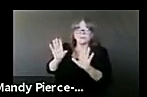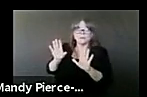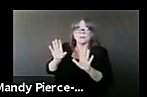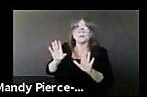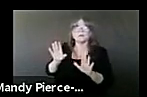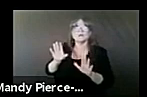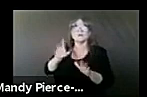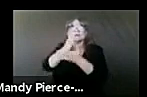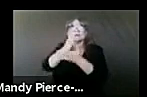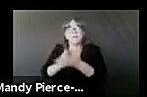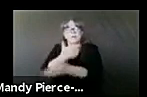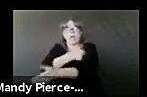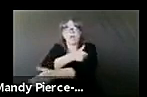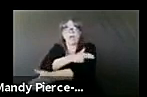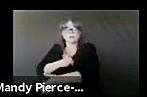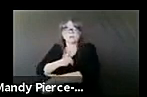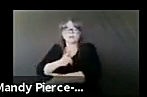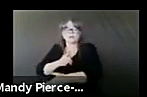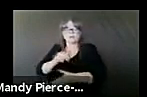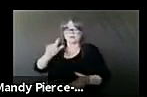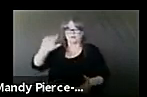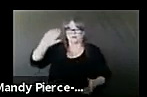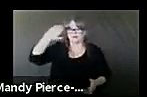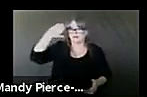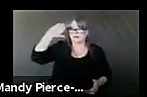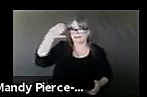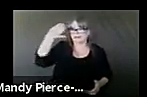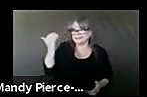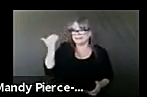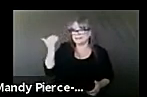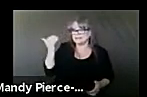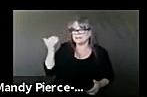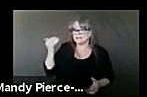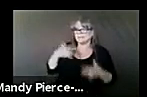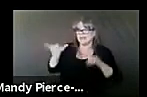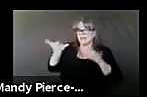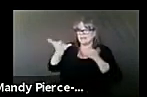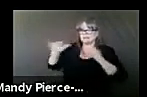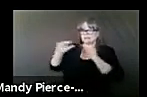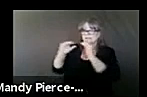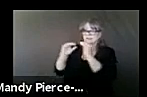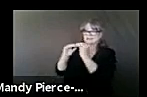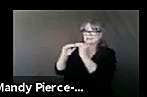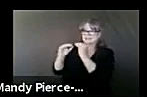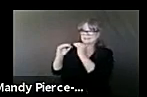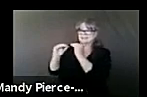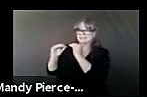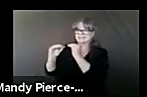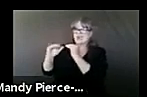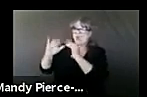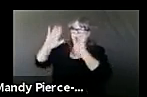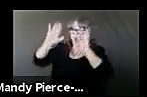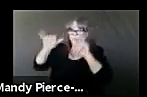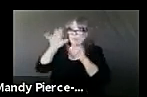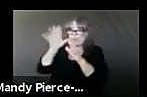we're hoping that this is a trend that will continue for the week coming forward. It would be a bright